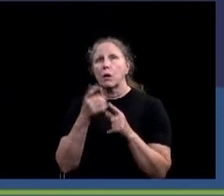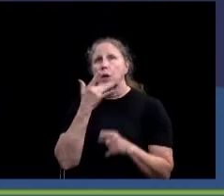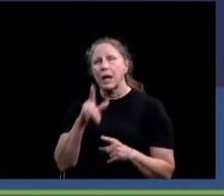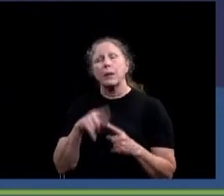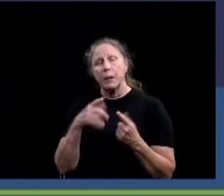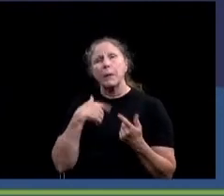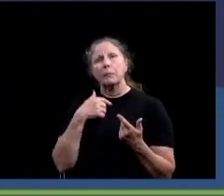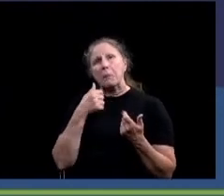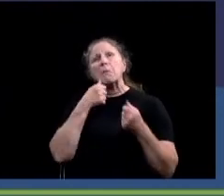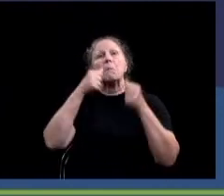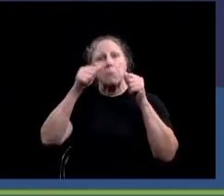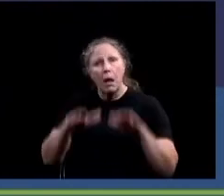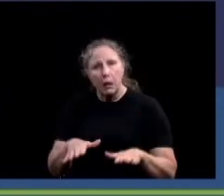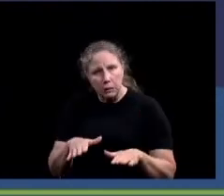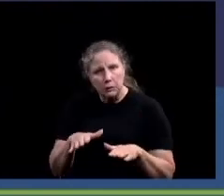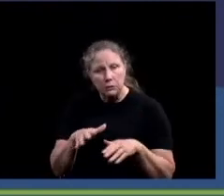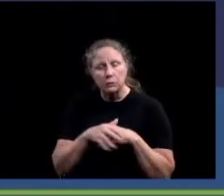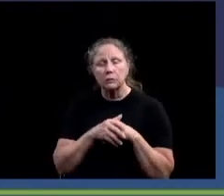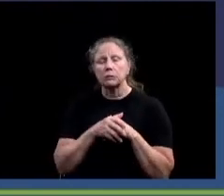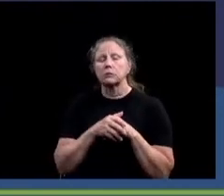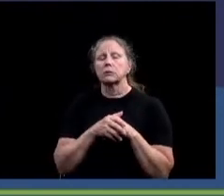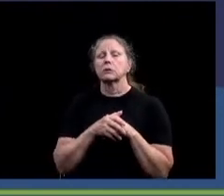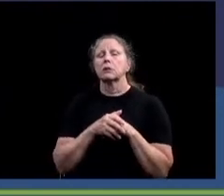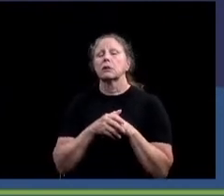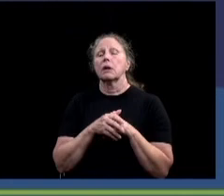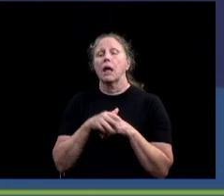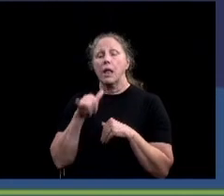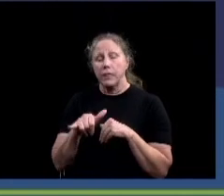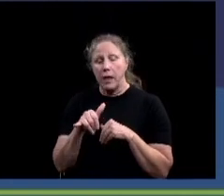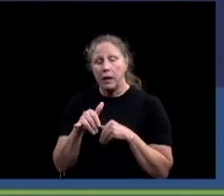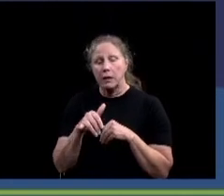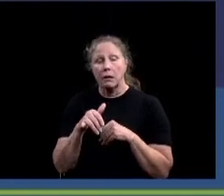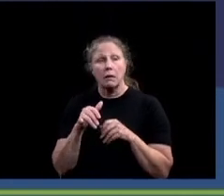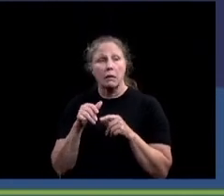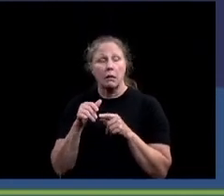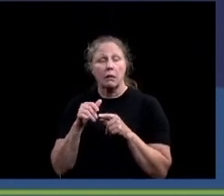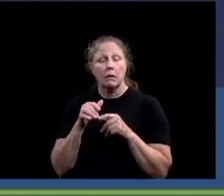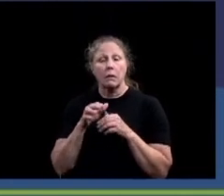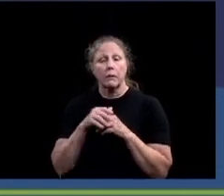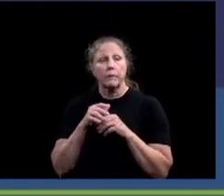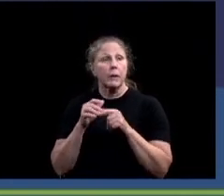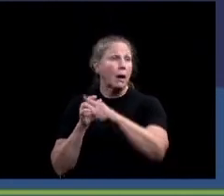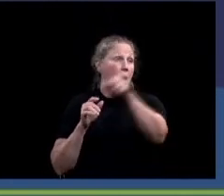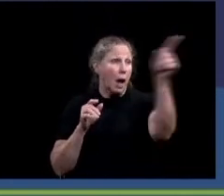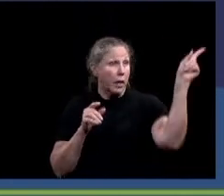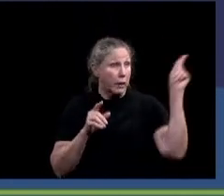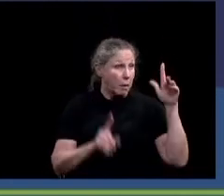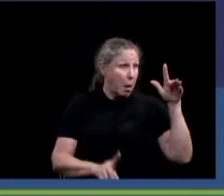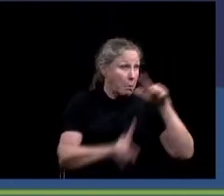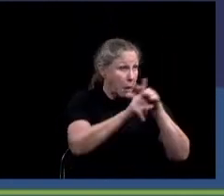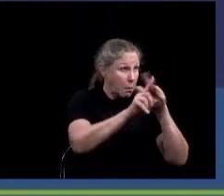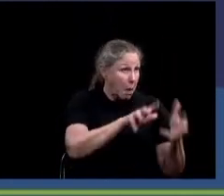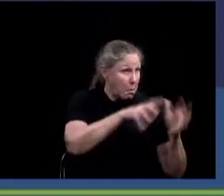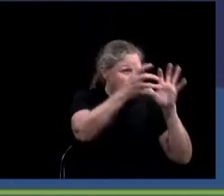surfaced in the manner that it has in other cities here. We will